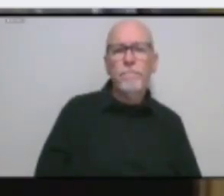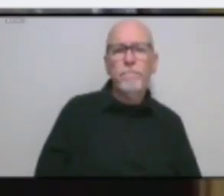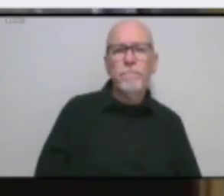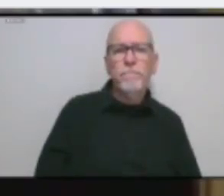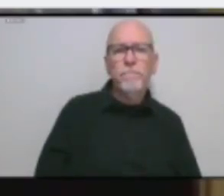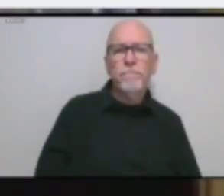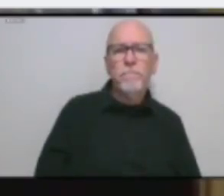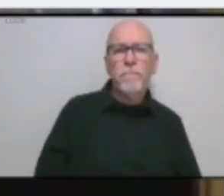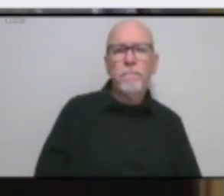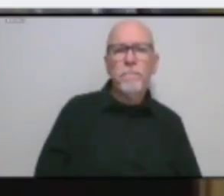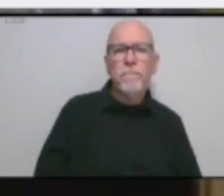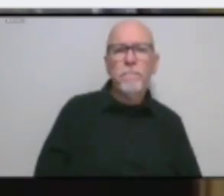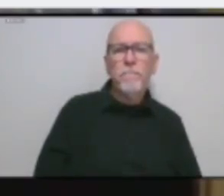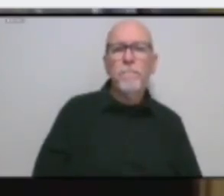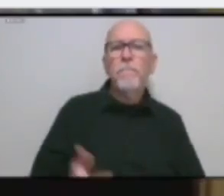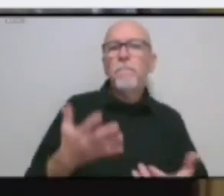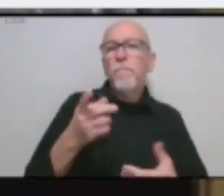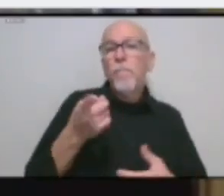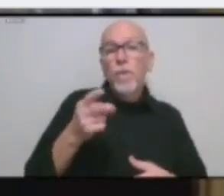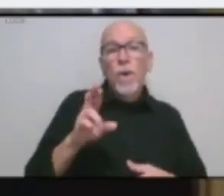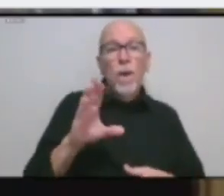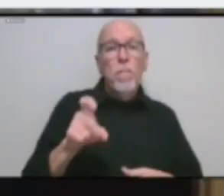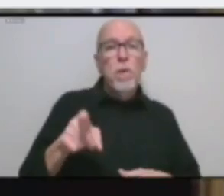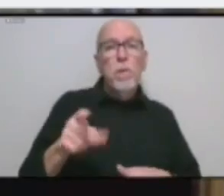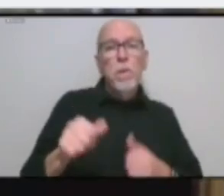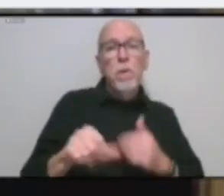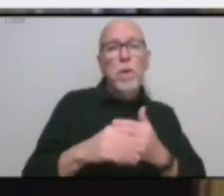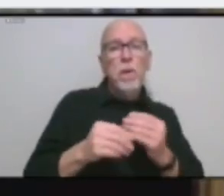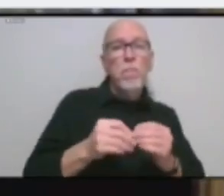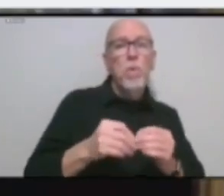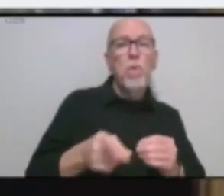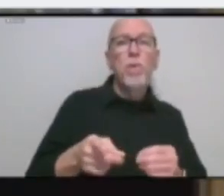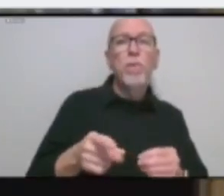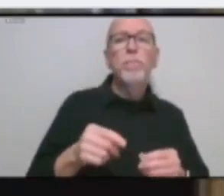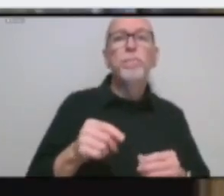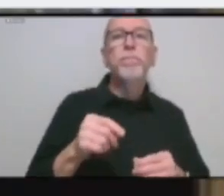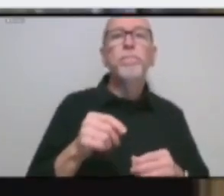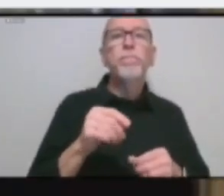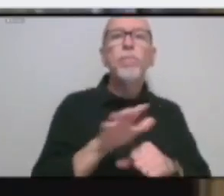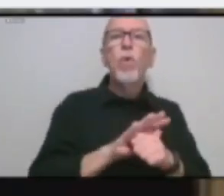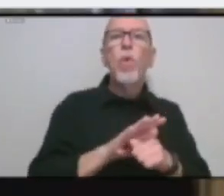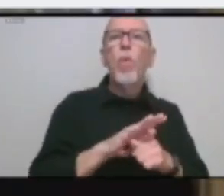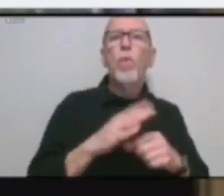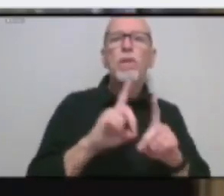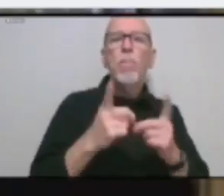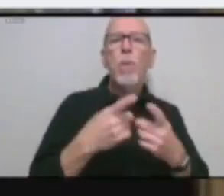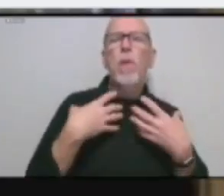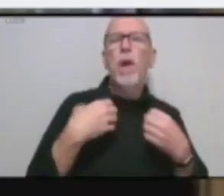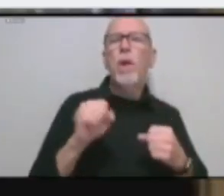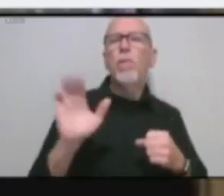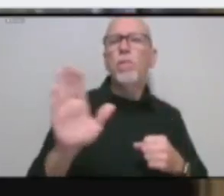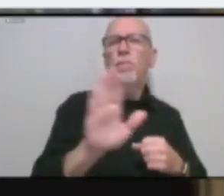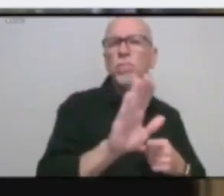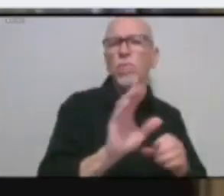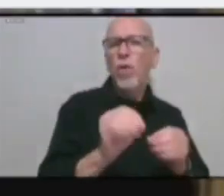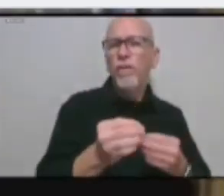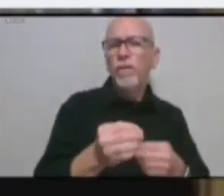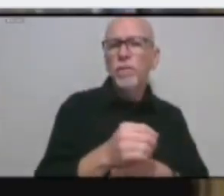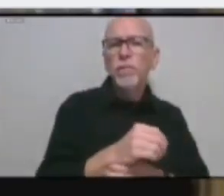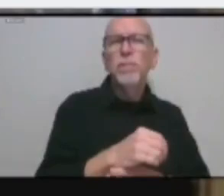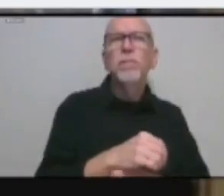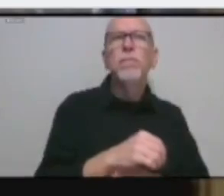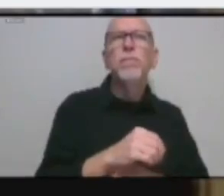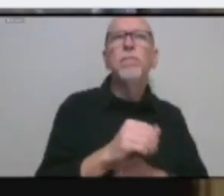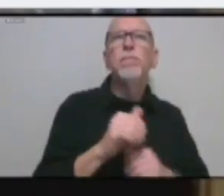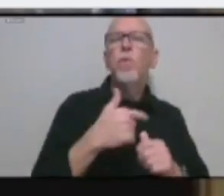Well, and Dr. Box, you might want to talk a little bit about kind of the local Department of Health office and how we're